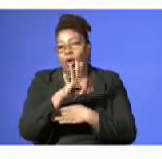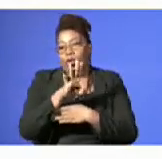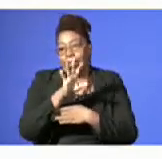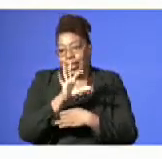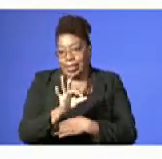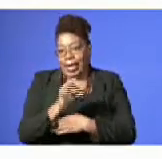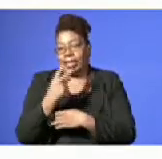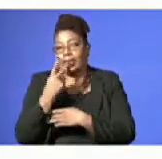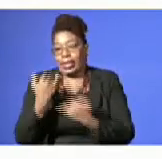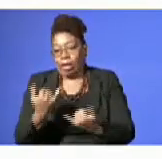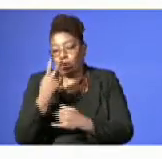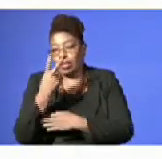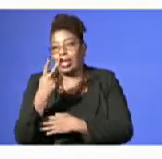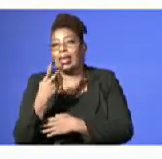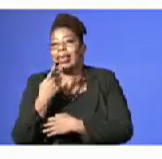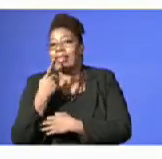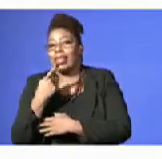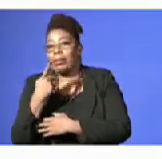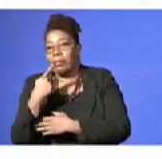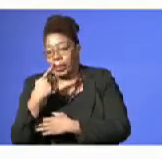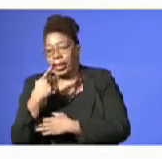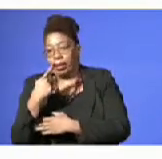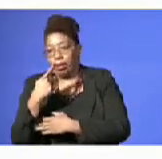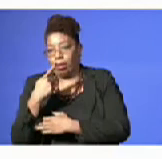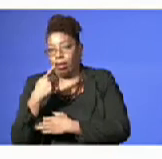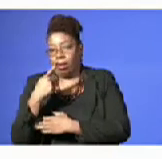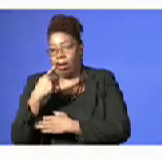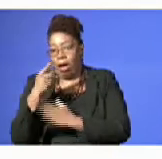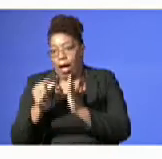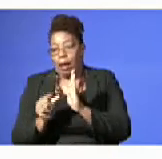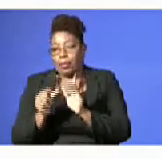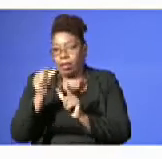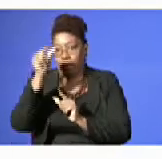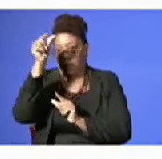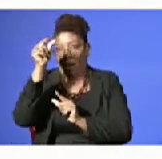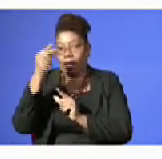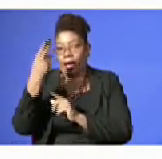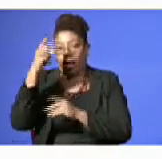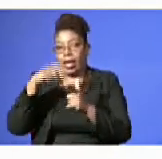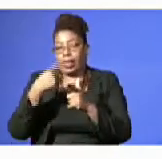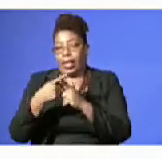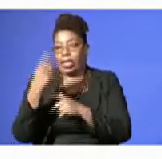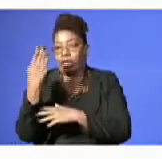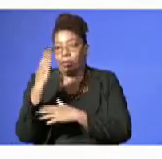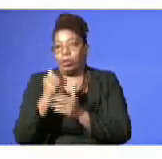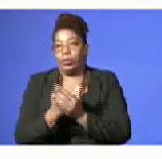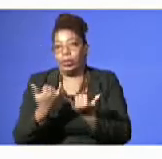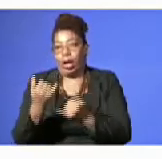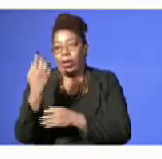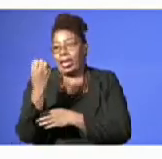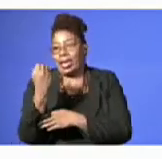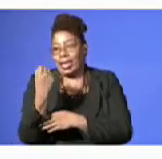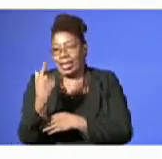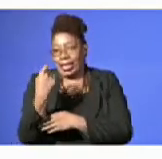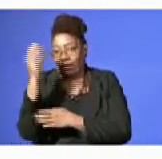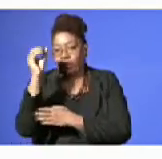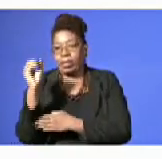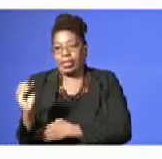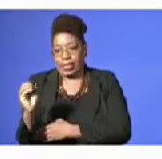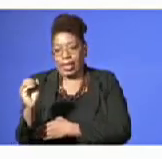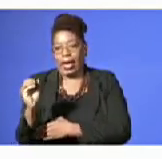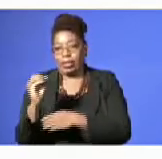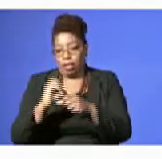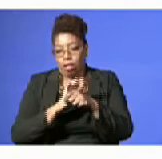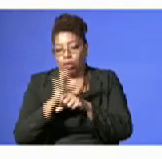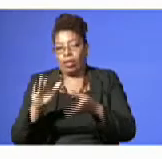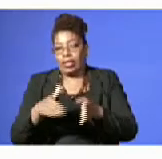pink bar much higher than the blue. 11% of our COVID-19 deaths